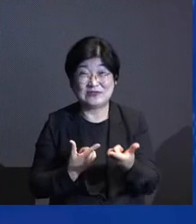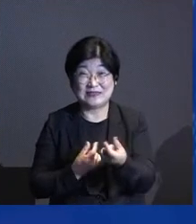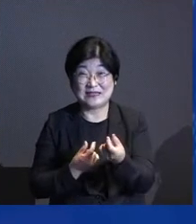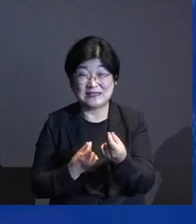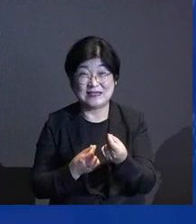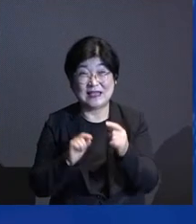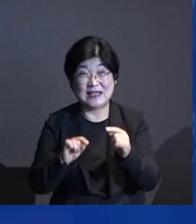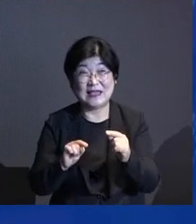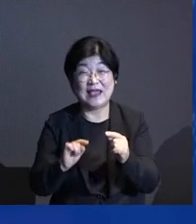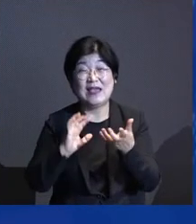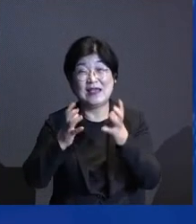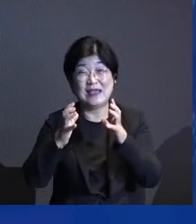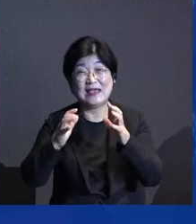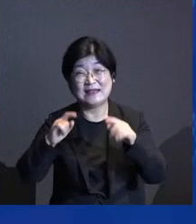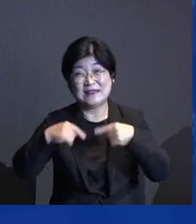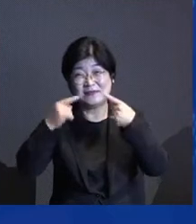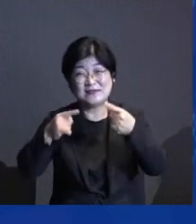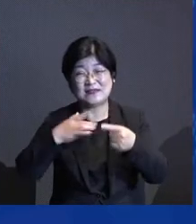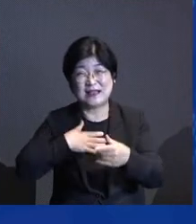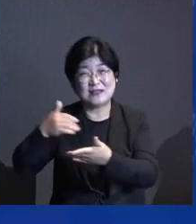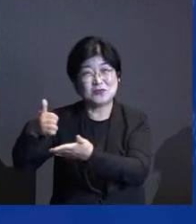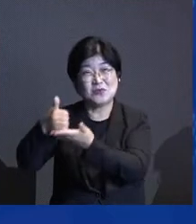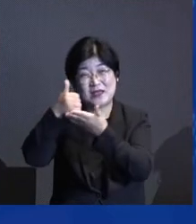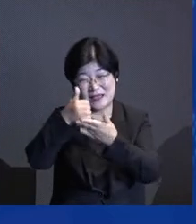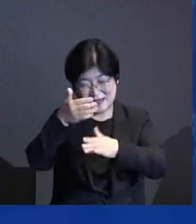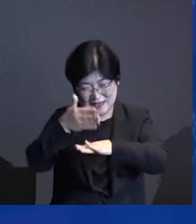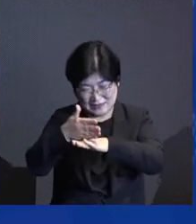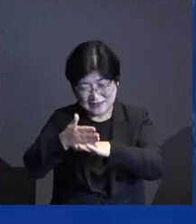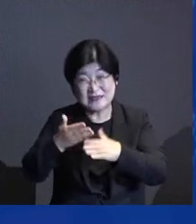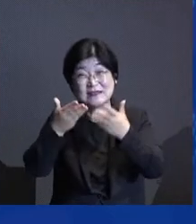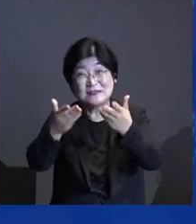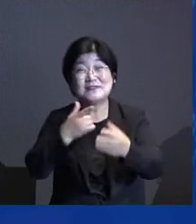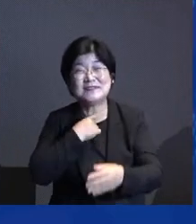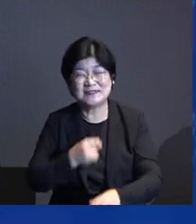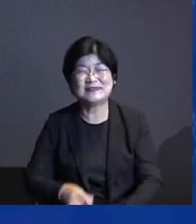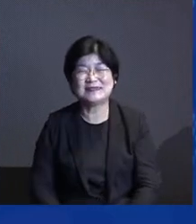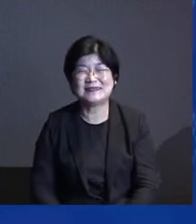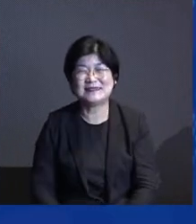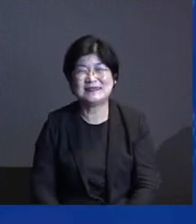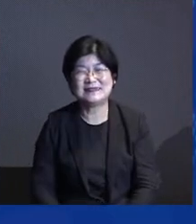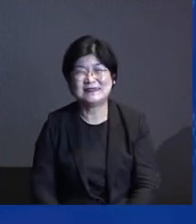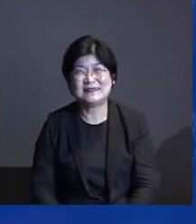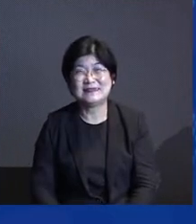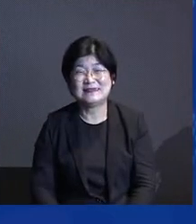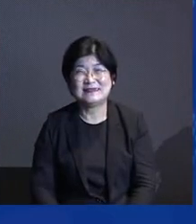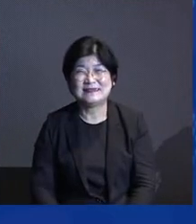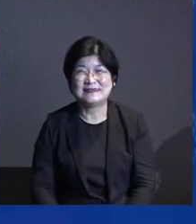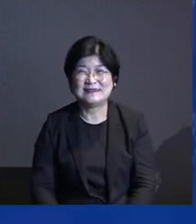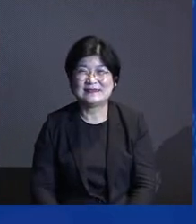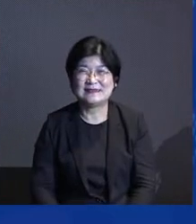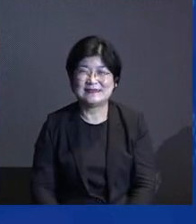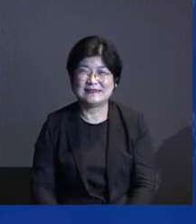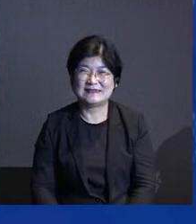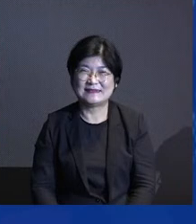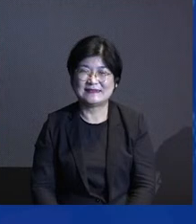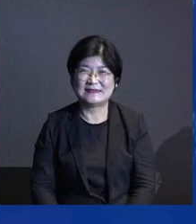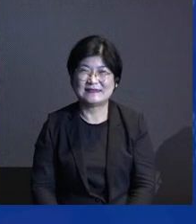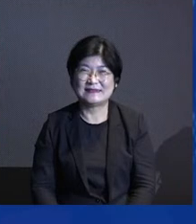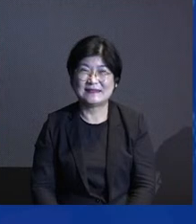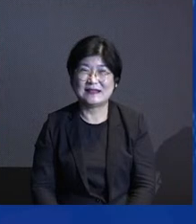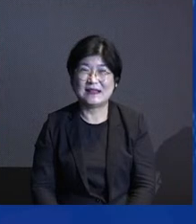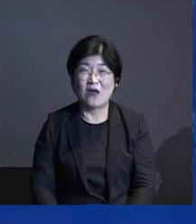to my colleague Ilenia for kind of setting the stage for me now to be able to talk about